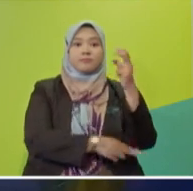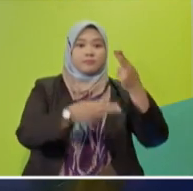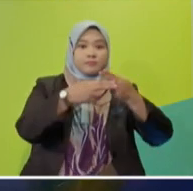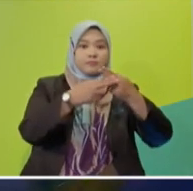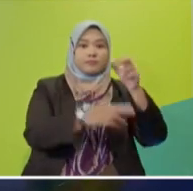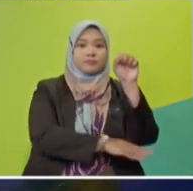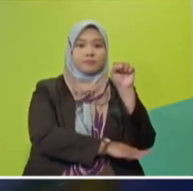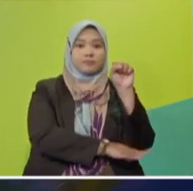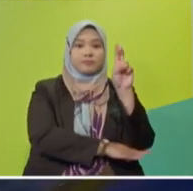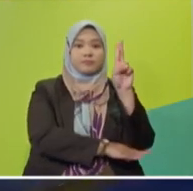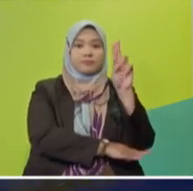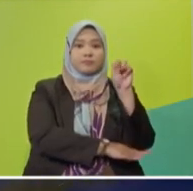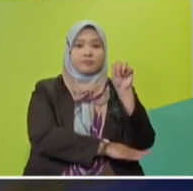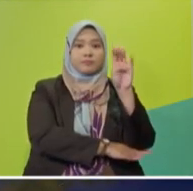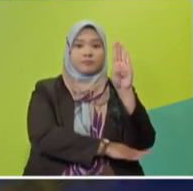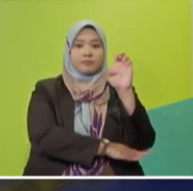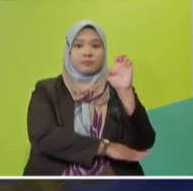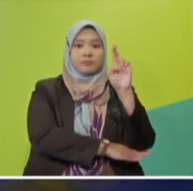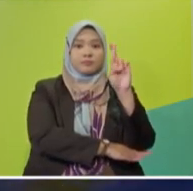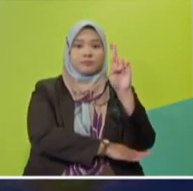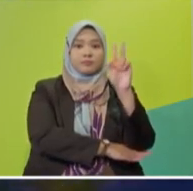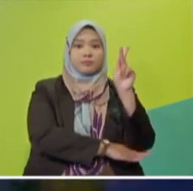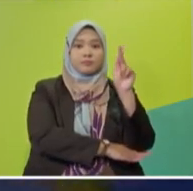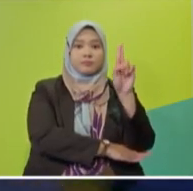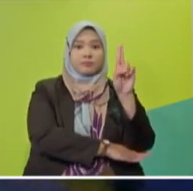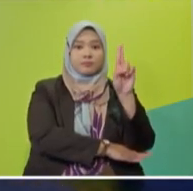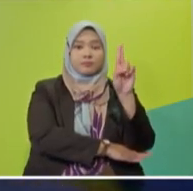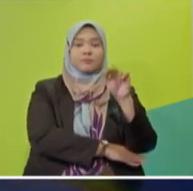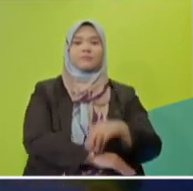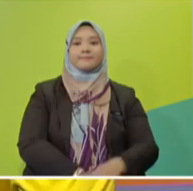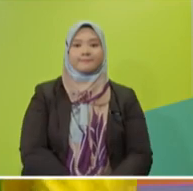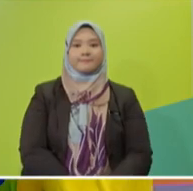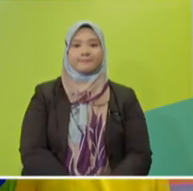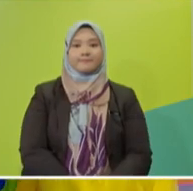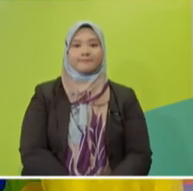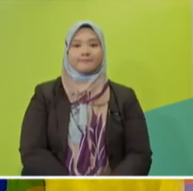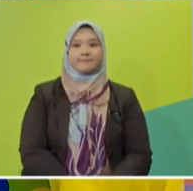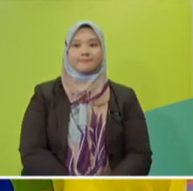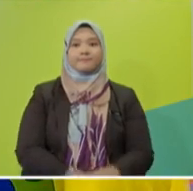a conclusion or summary for yes, today's definitely. Lesson, teacher? Okay,